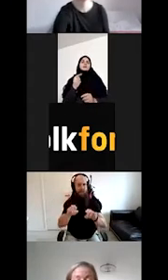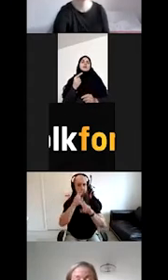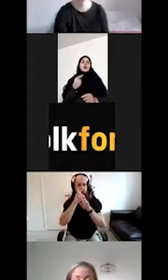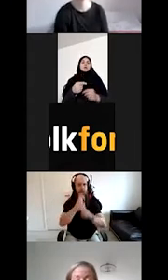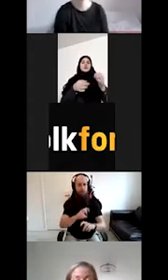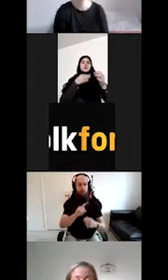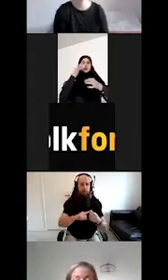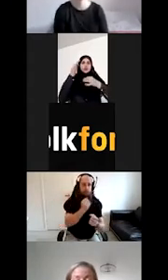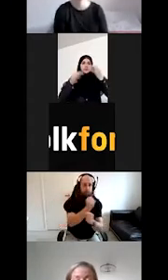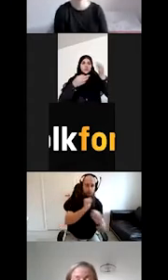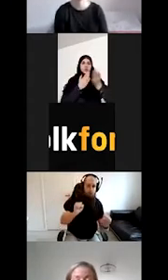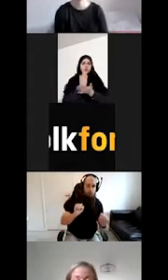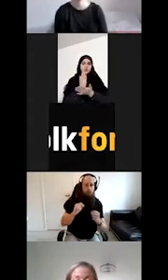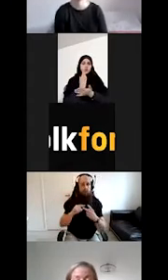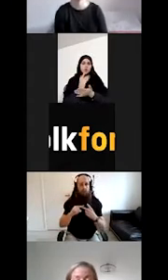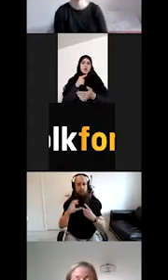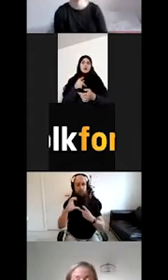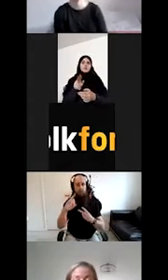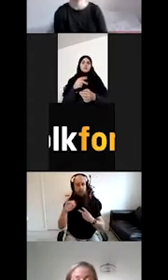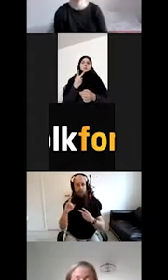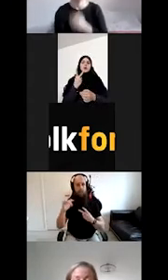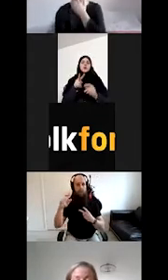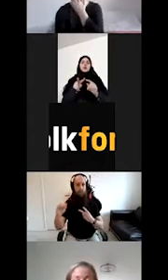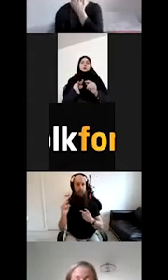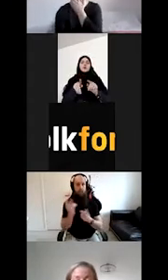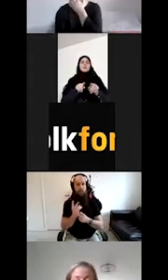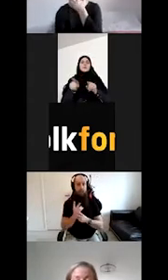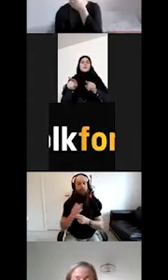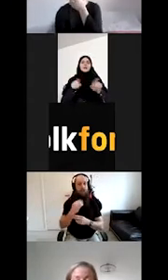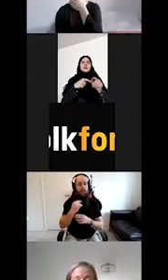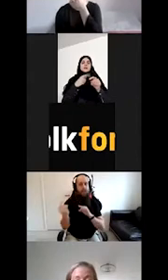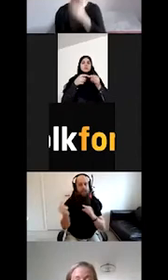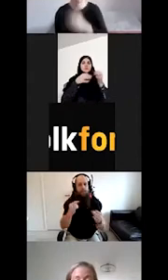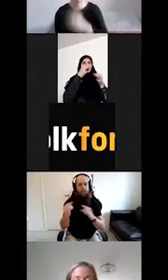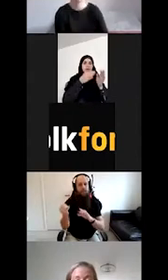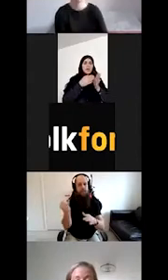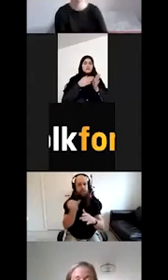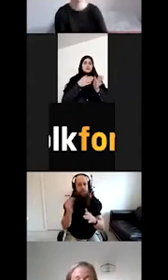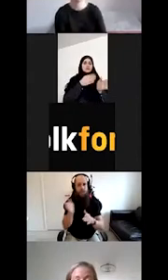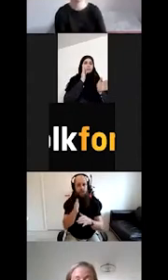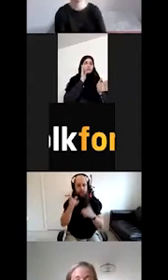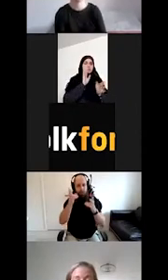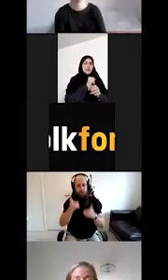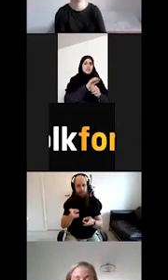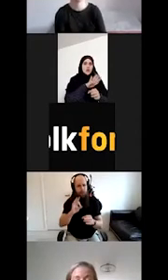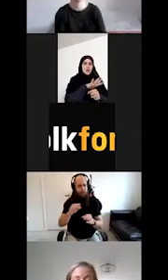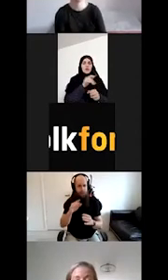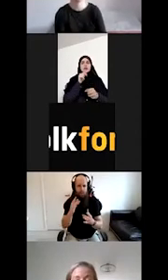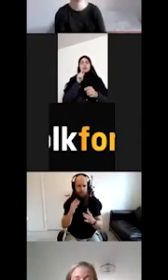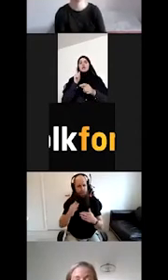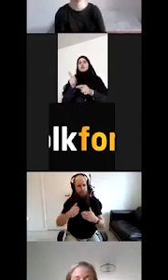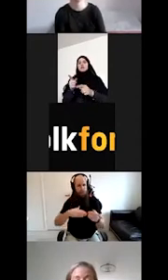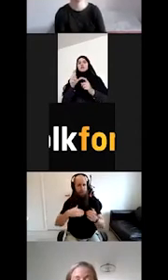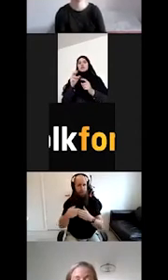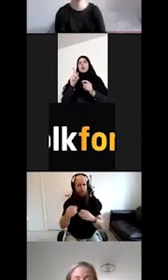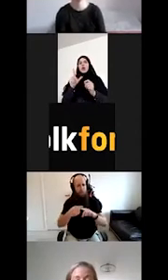had, in terms of methodology, we had the opportunity to discuss a little bit the approach and how we go about this.